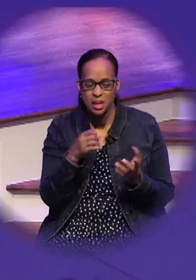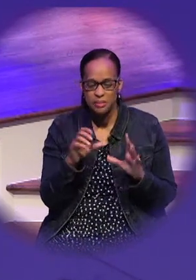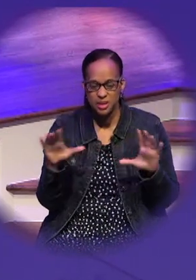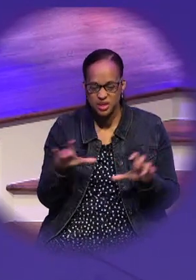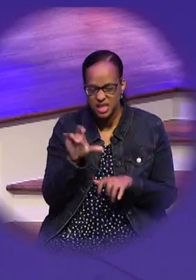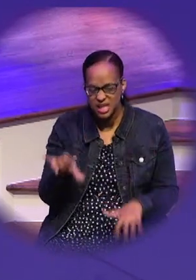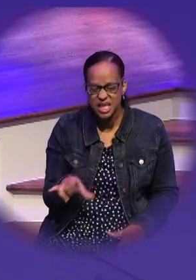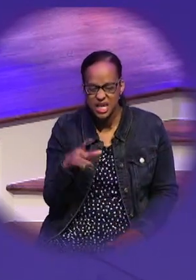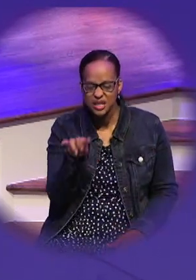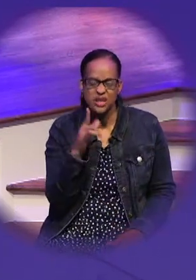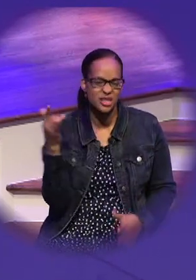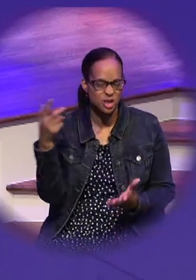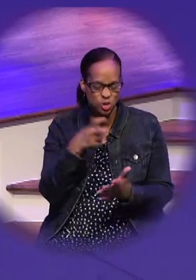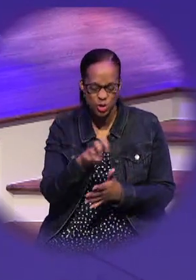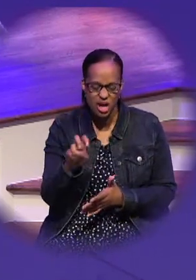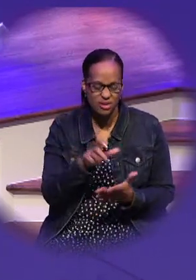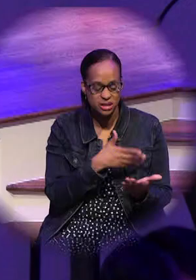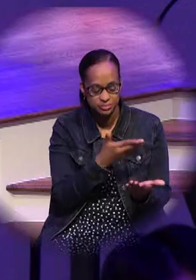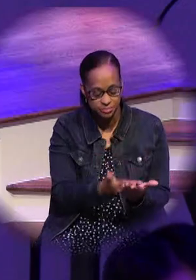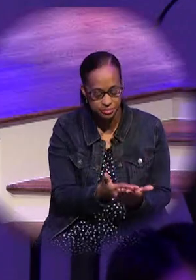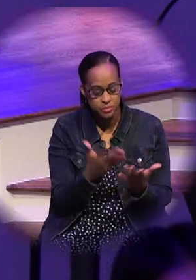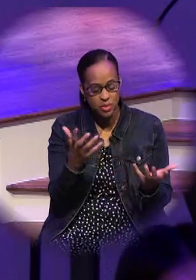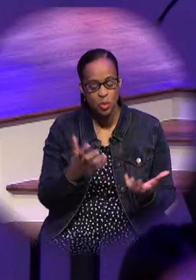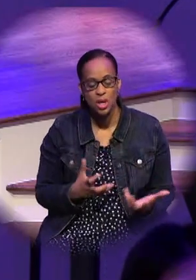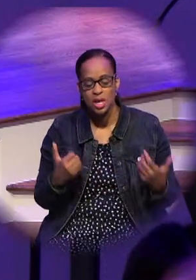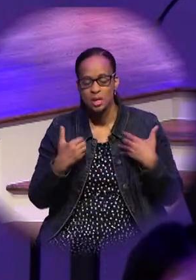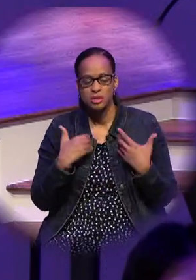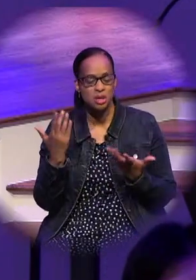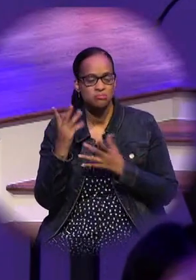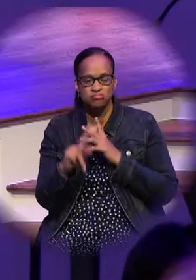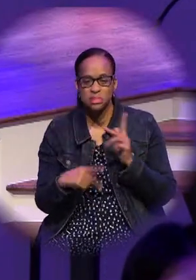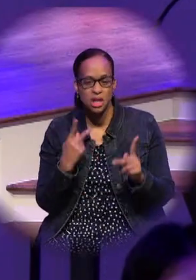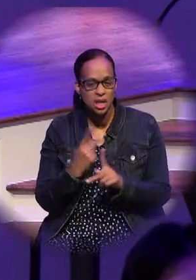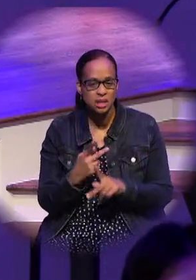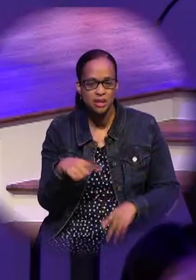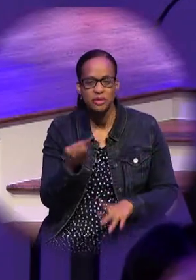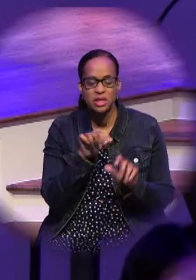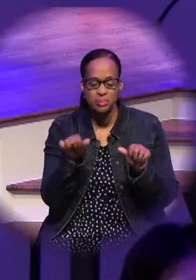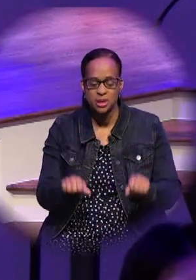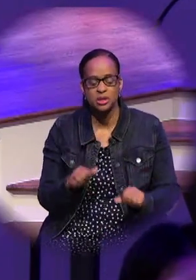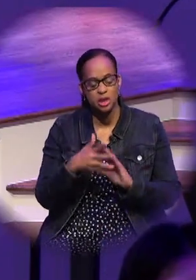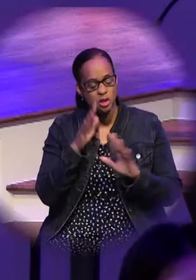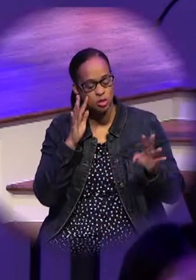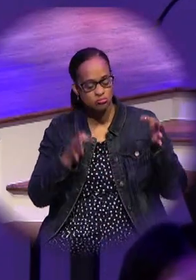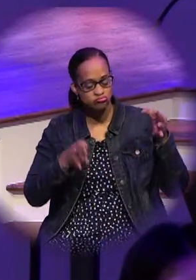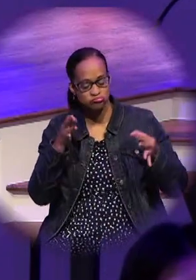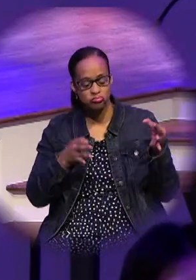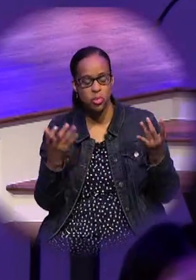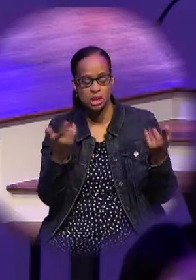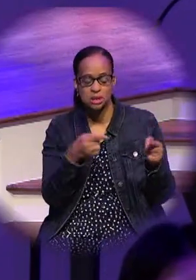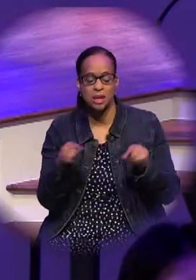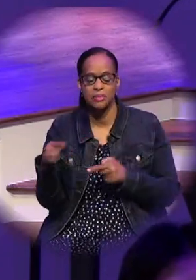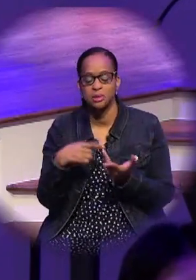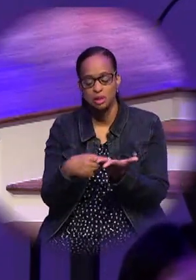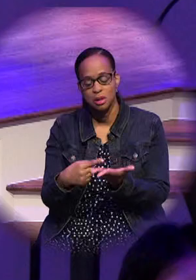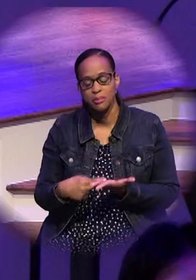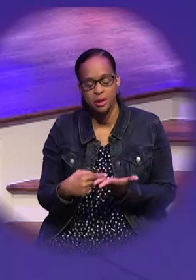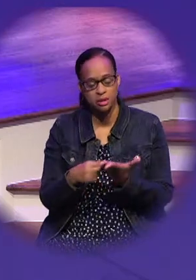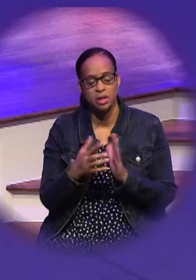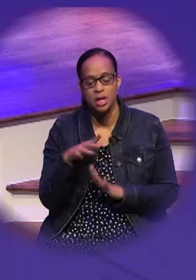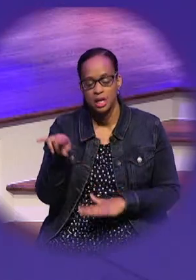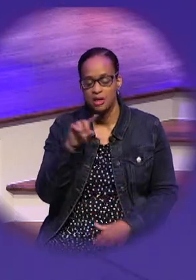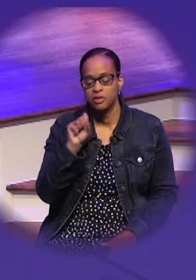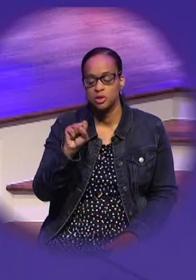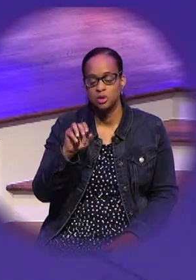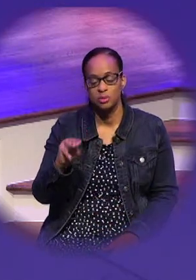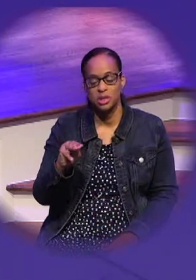So they're traveling there because they want to have some sort of ability to judge what's happening and then talk about it on whatever their social